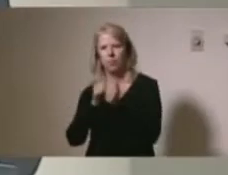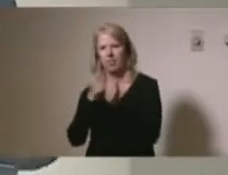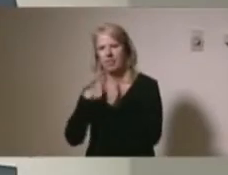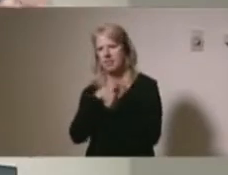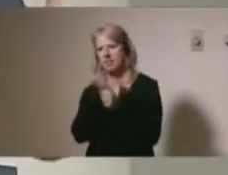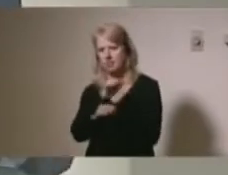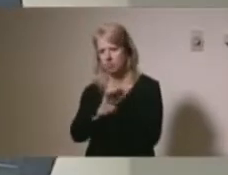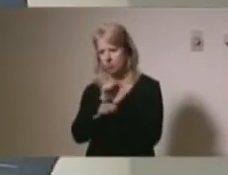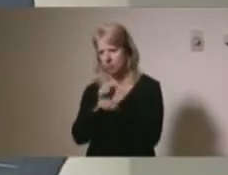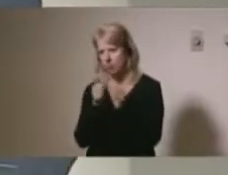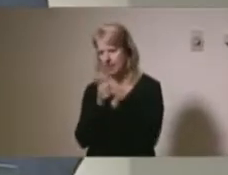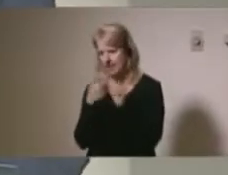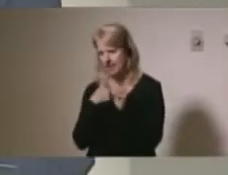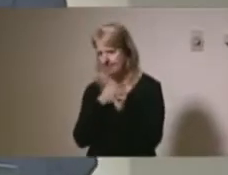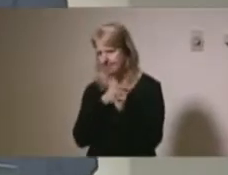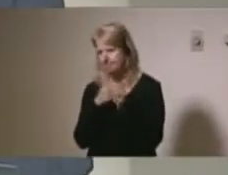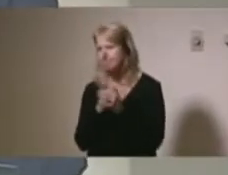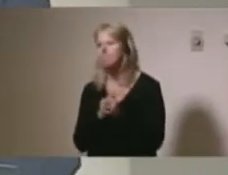CUPW.